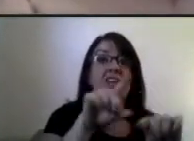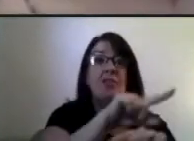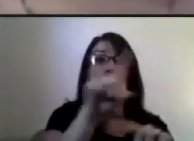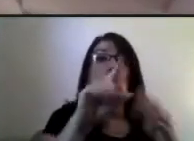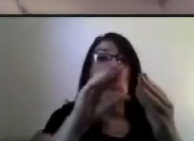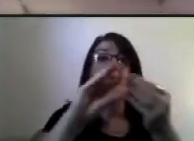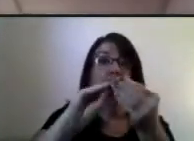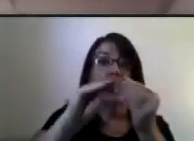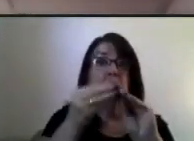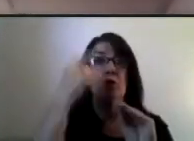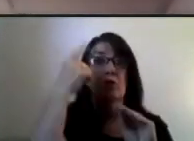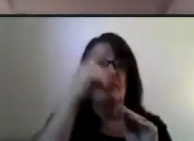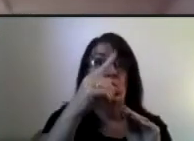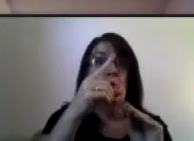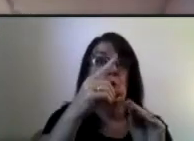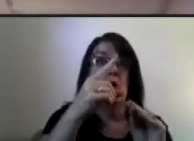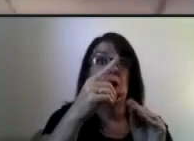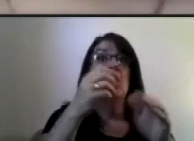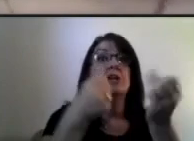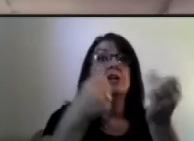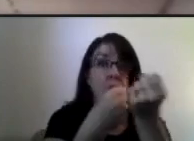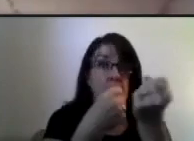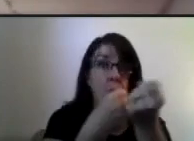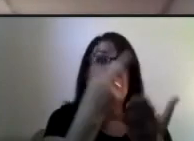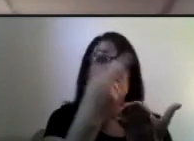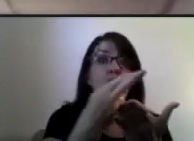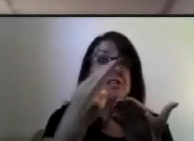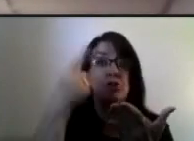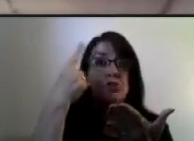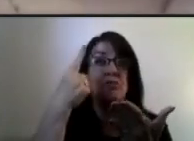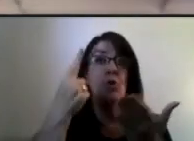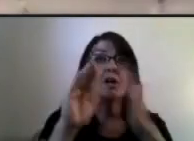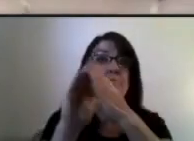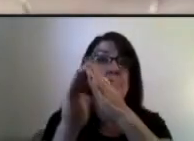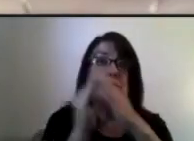and the resources that we need for our communities. For example,